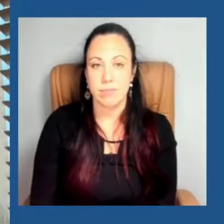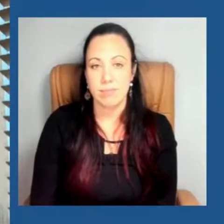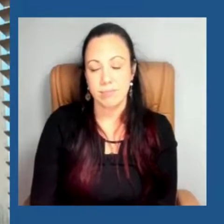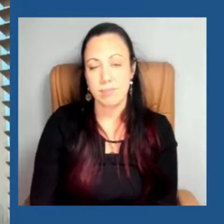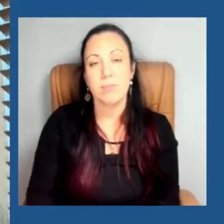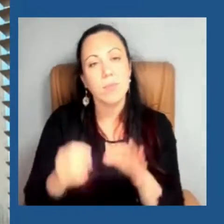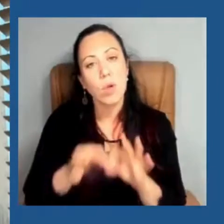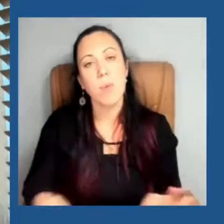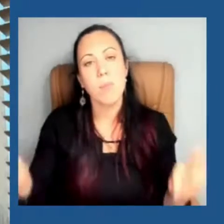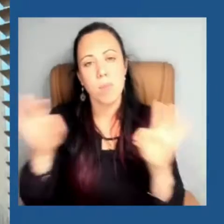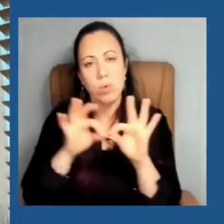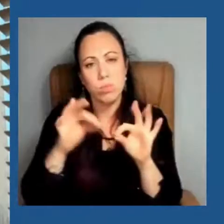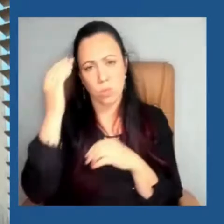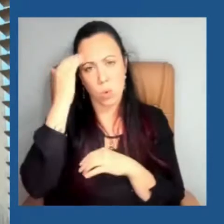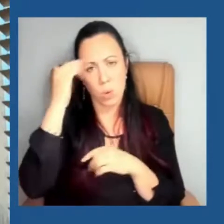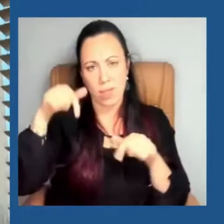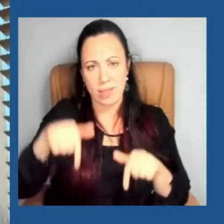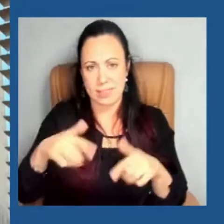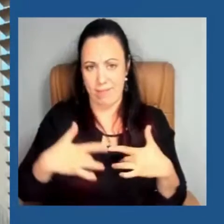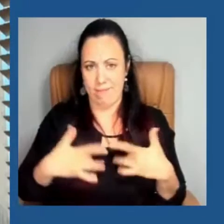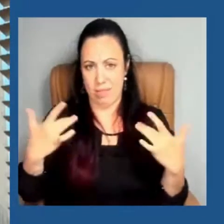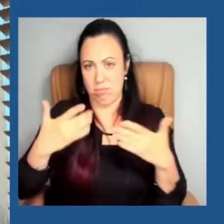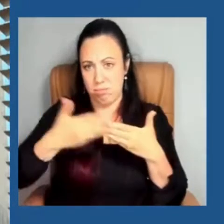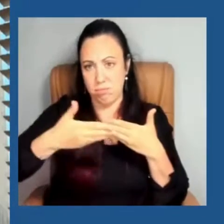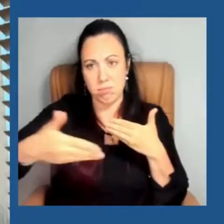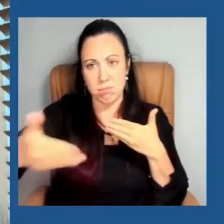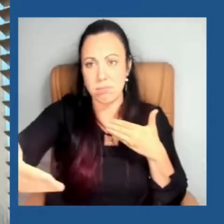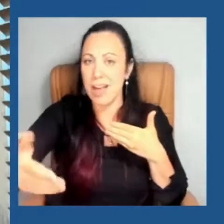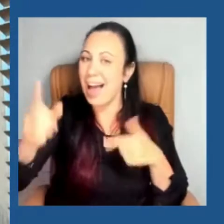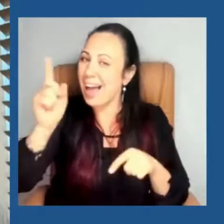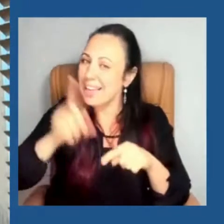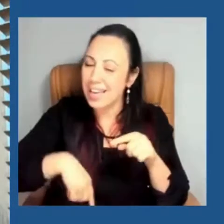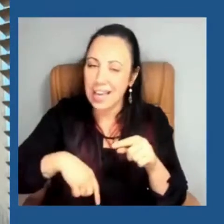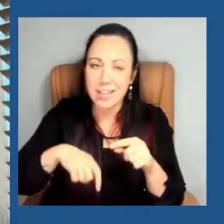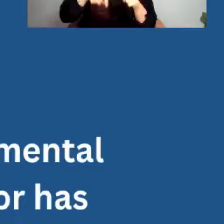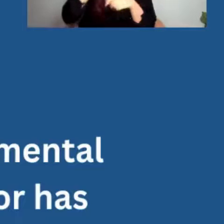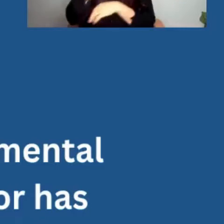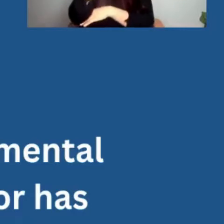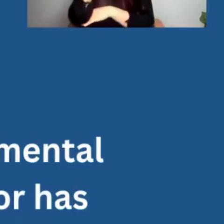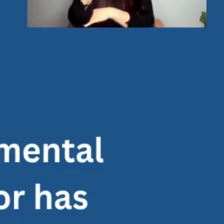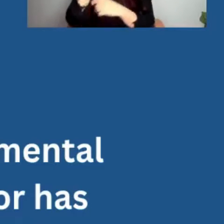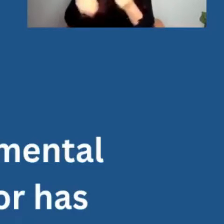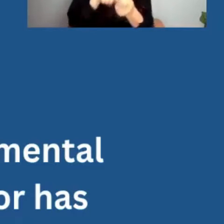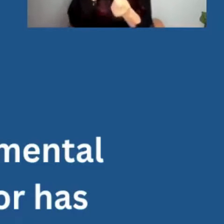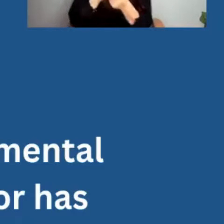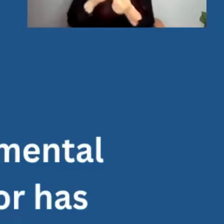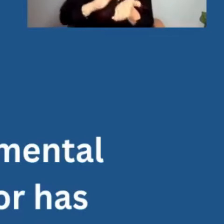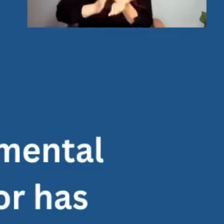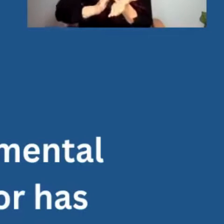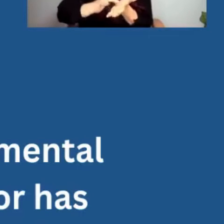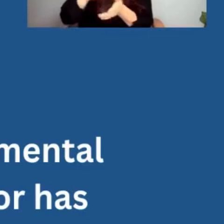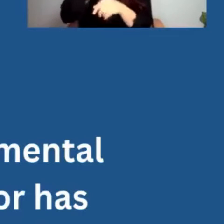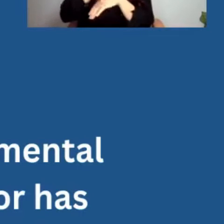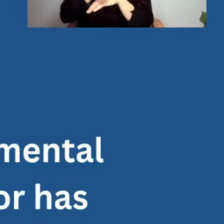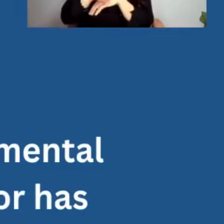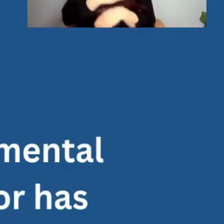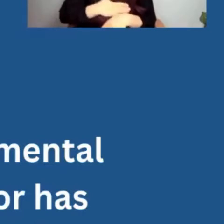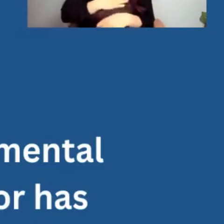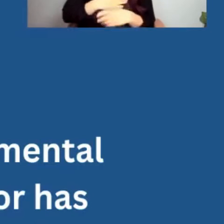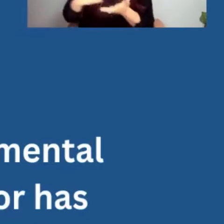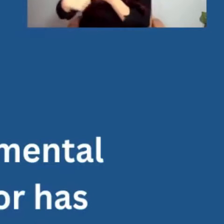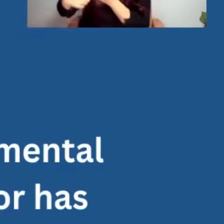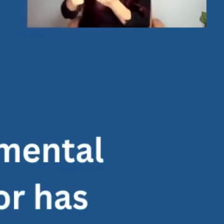that during the event today, I can't provide specific medical advice or referrals. Please consult with a